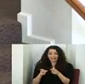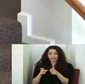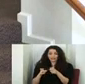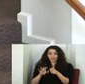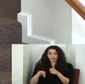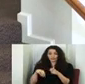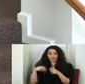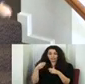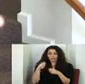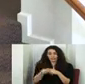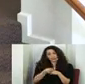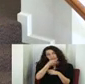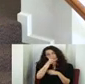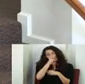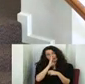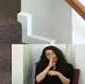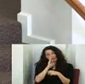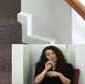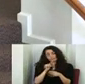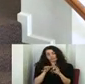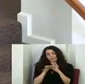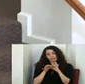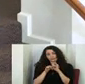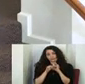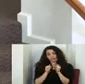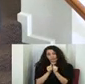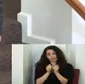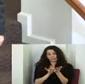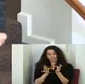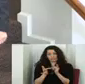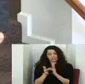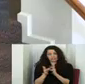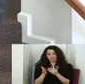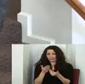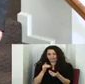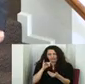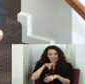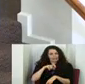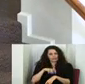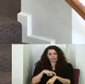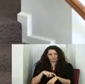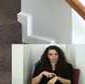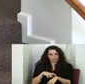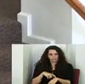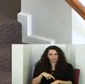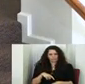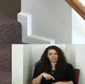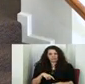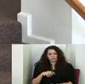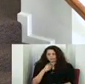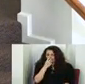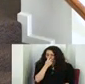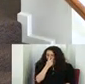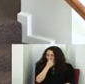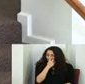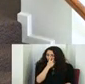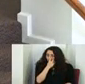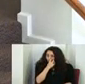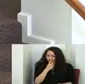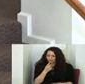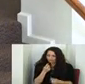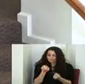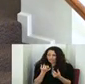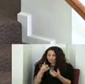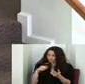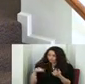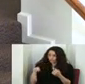to the God who was in relationship with Jesus even in that moment. How many of us have found in our own lives that